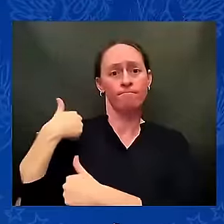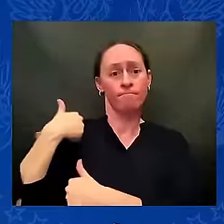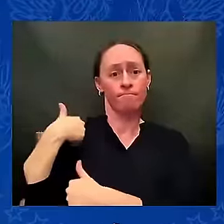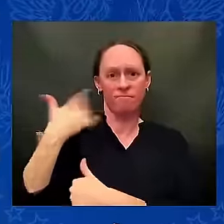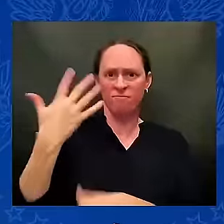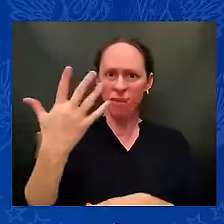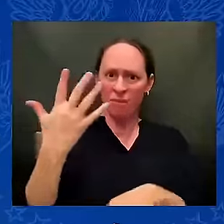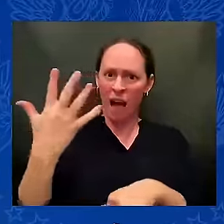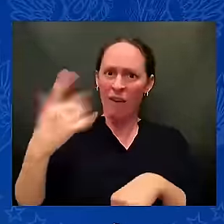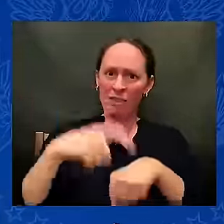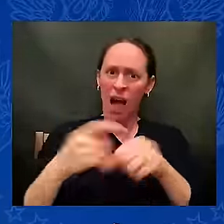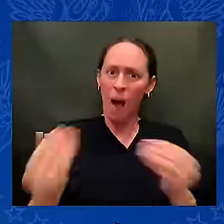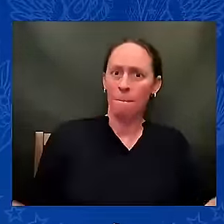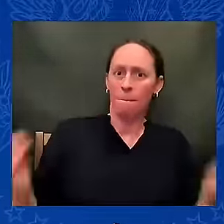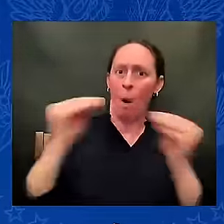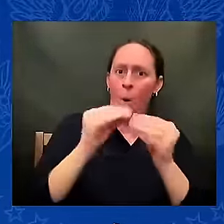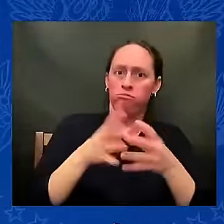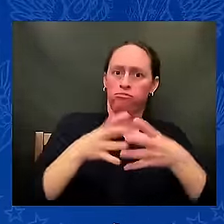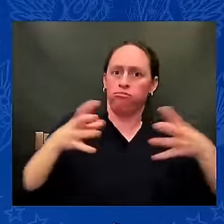Five times.